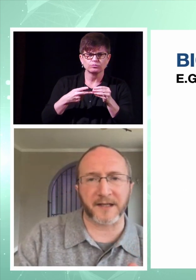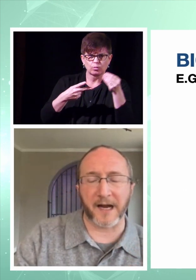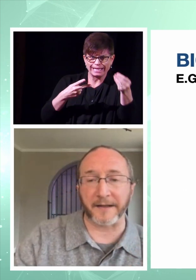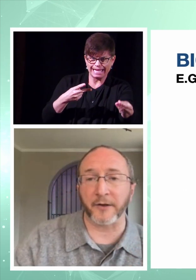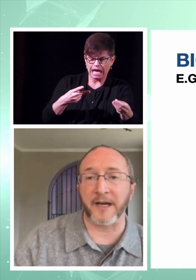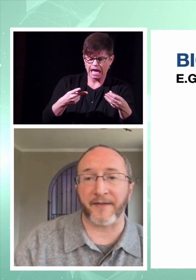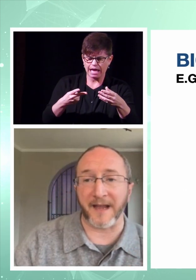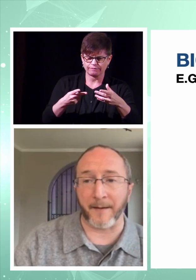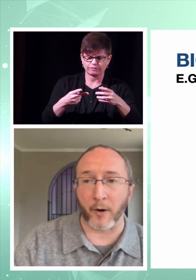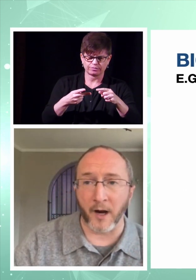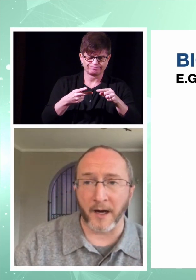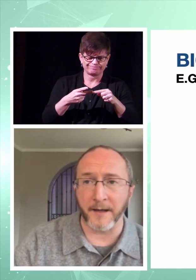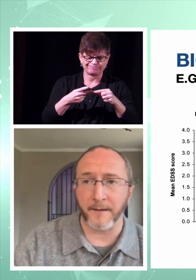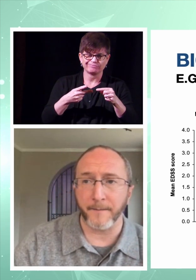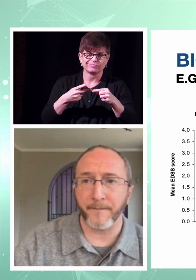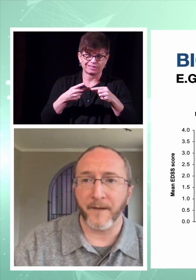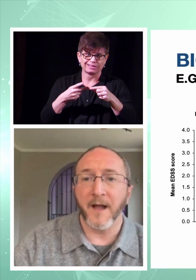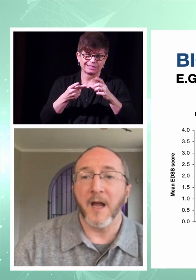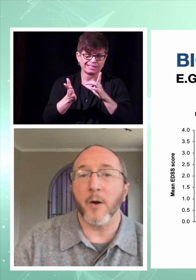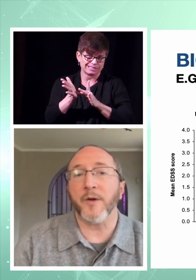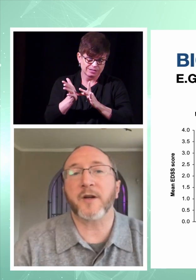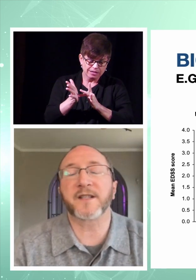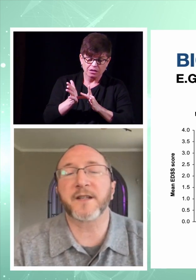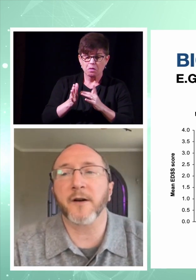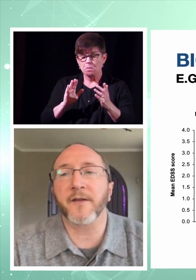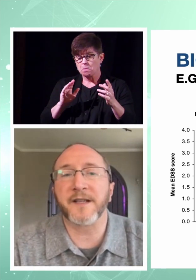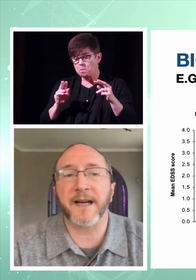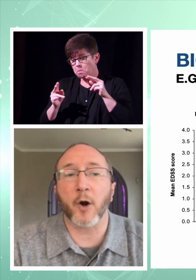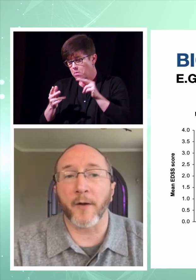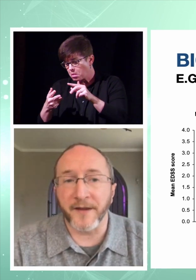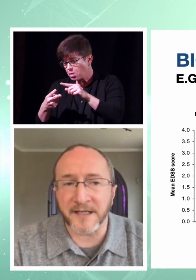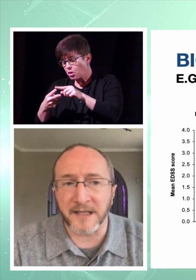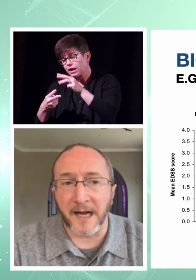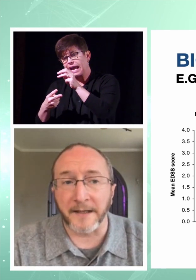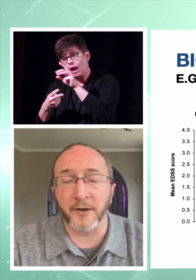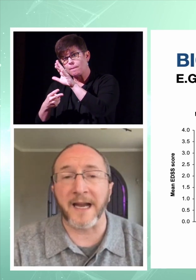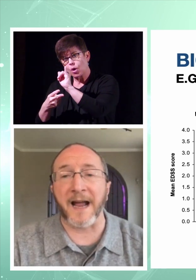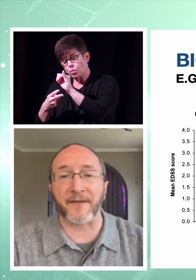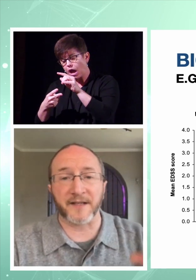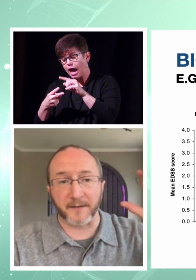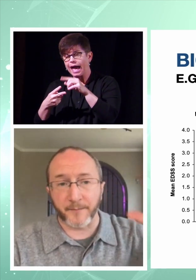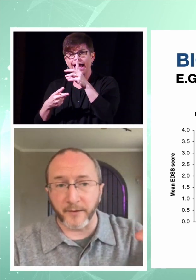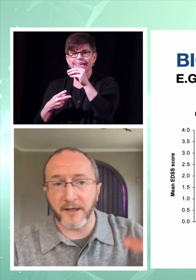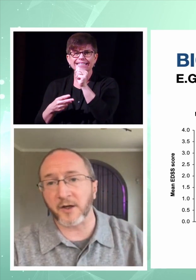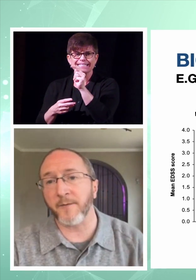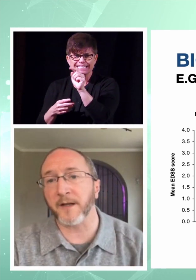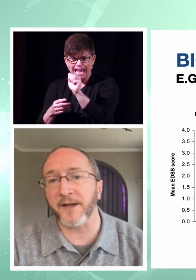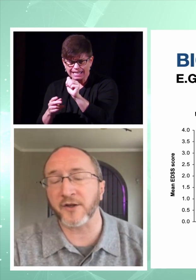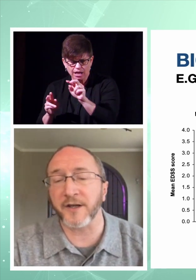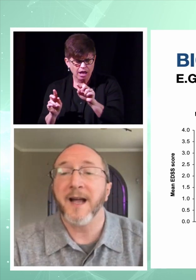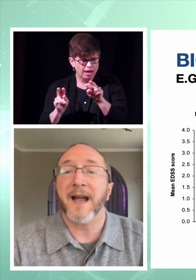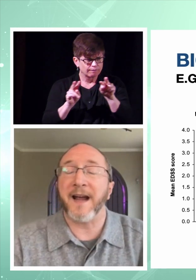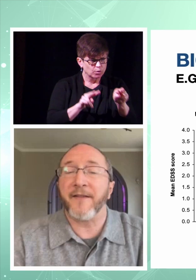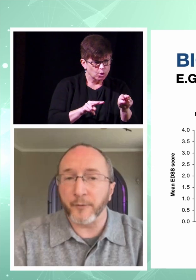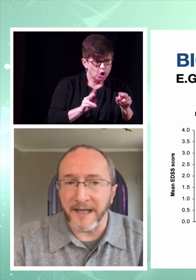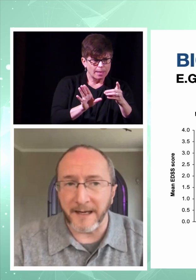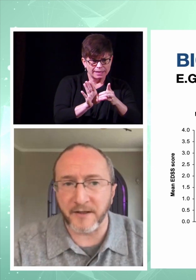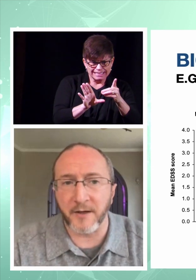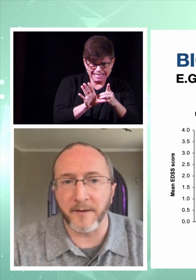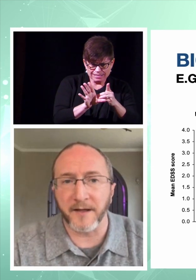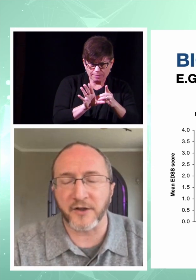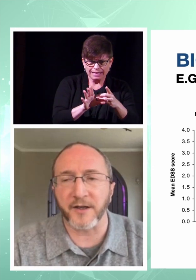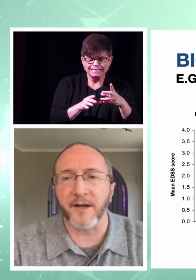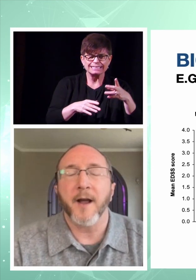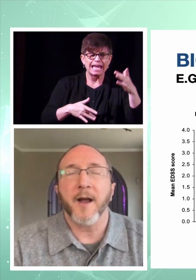on this slide, looking at the MRI, when you consider the data on this slide, looking at the disability accumulation and the